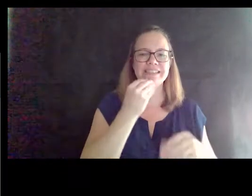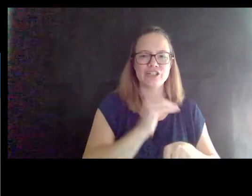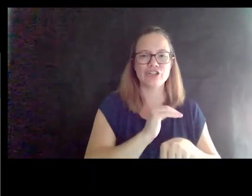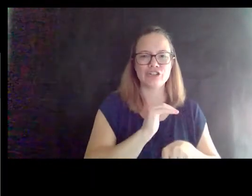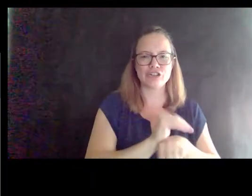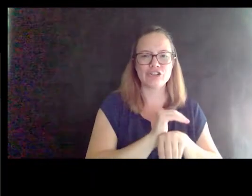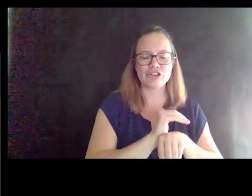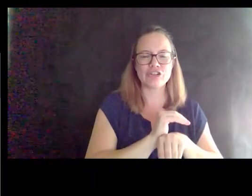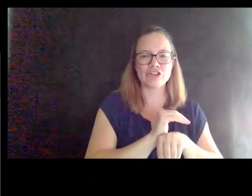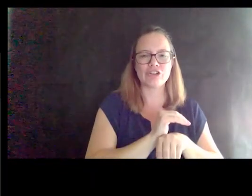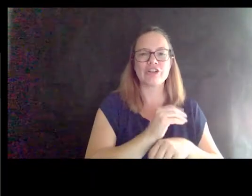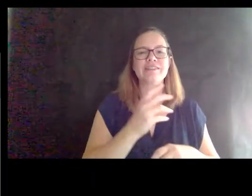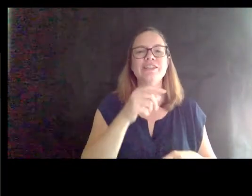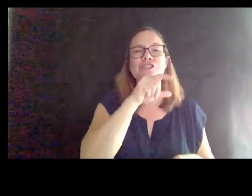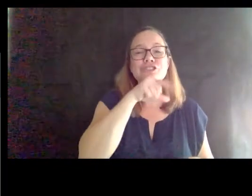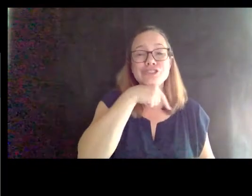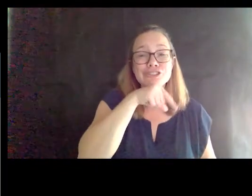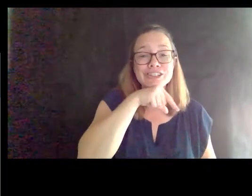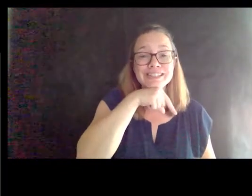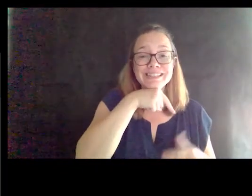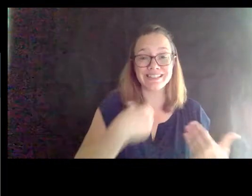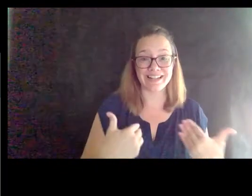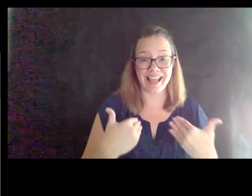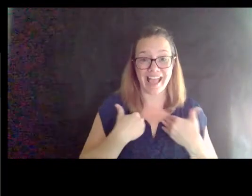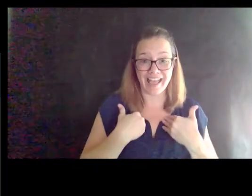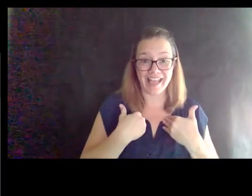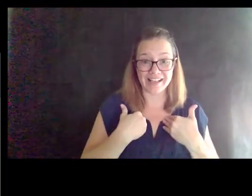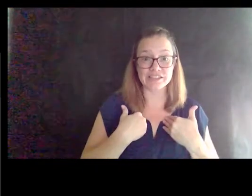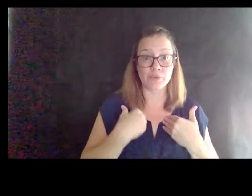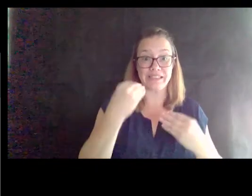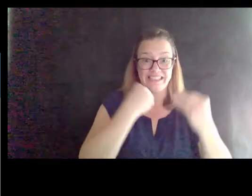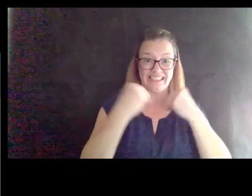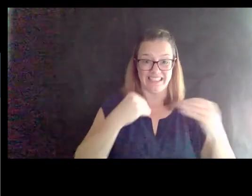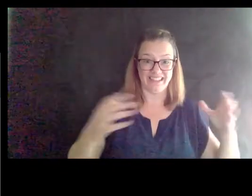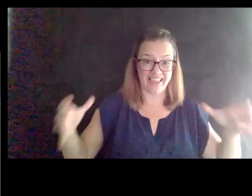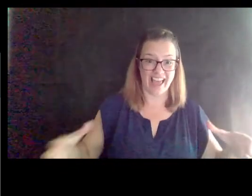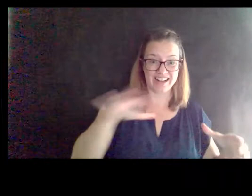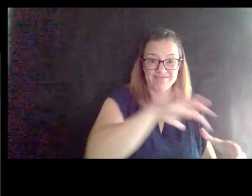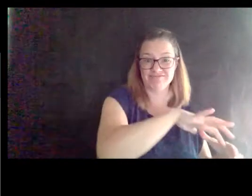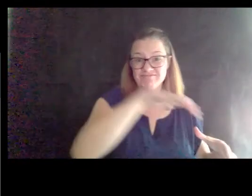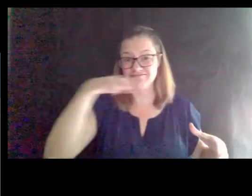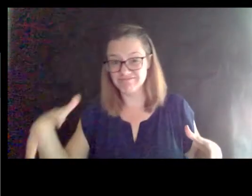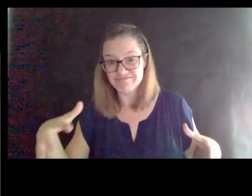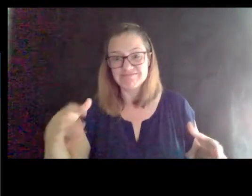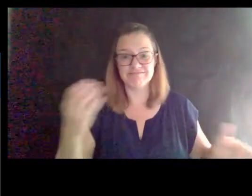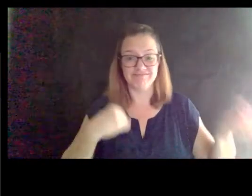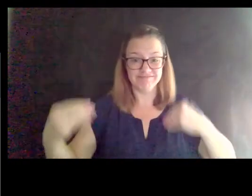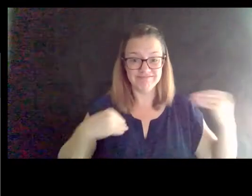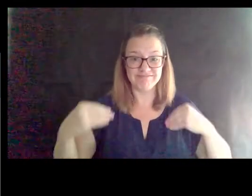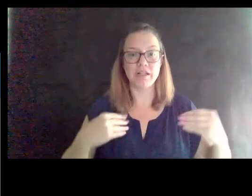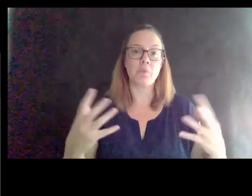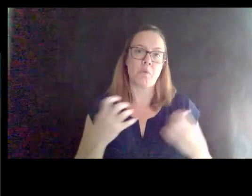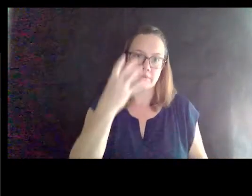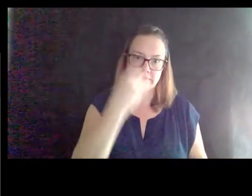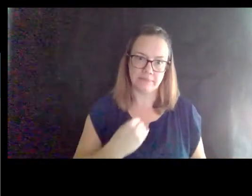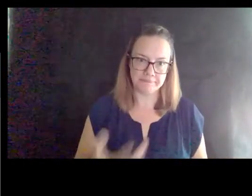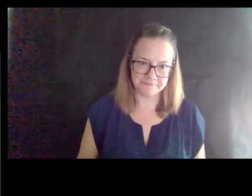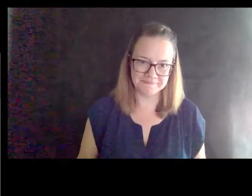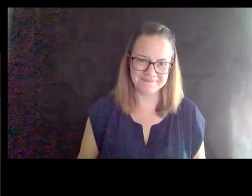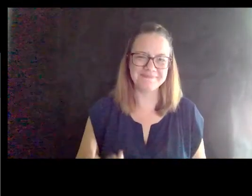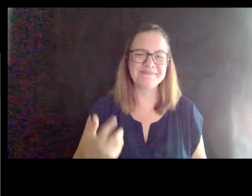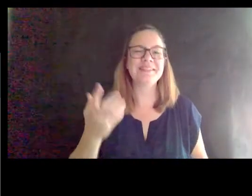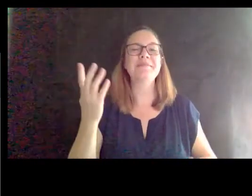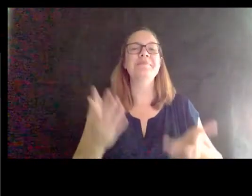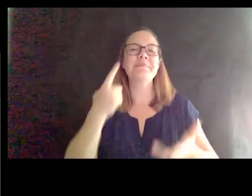Turkey. And so, after eating like a week's worth of food in one meal, you want to take a nap. And it's